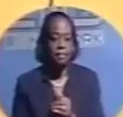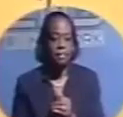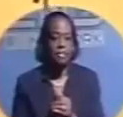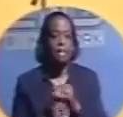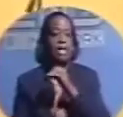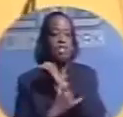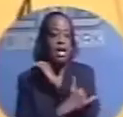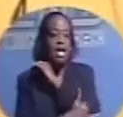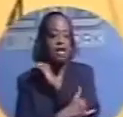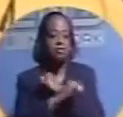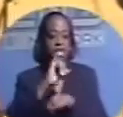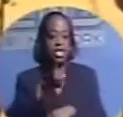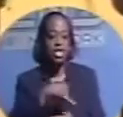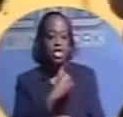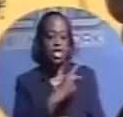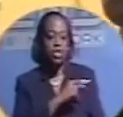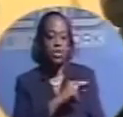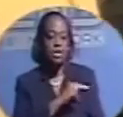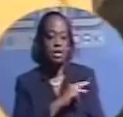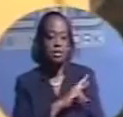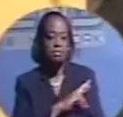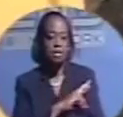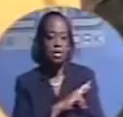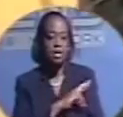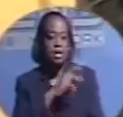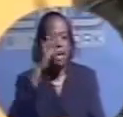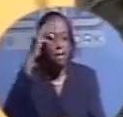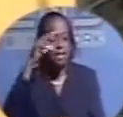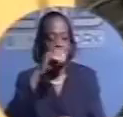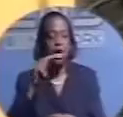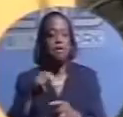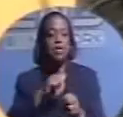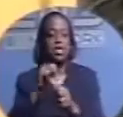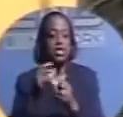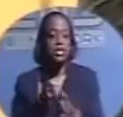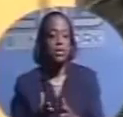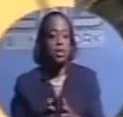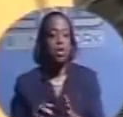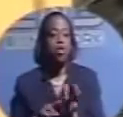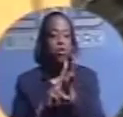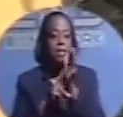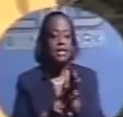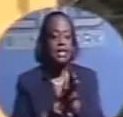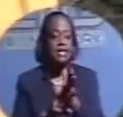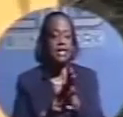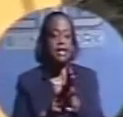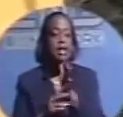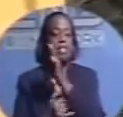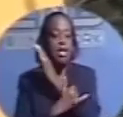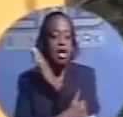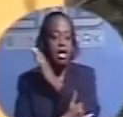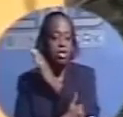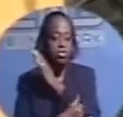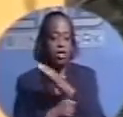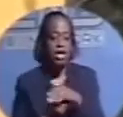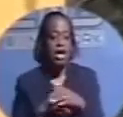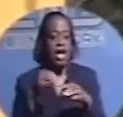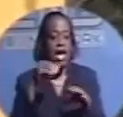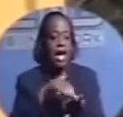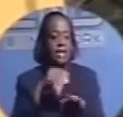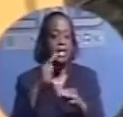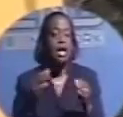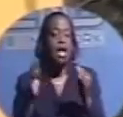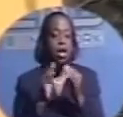The country's junior minister of tourism is preparing to represent the Bahamas at a regional conference. Ianta Stubbs, a student of Anatole